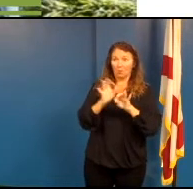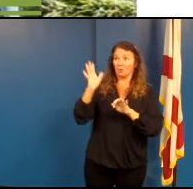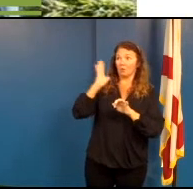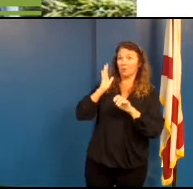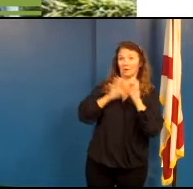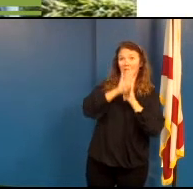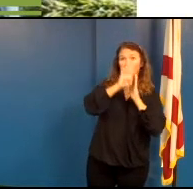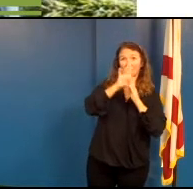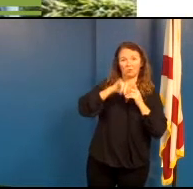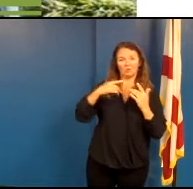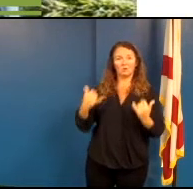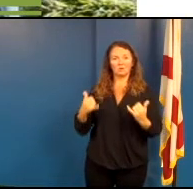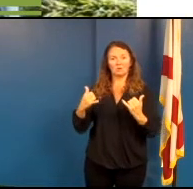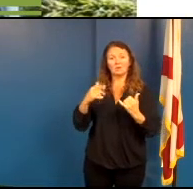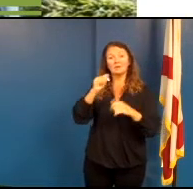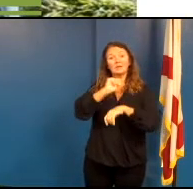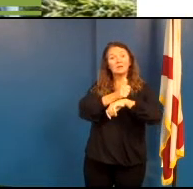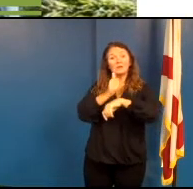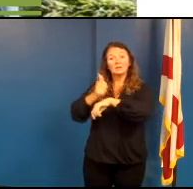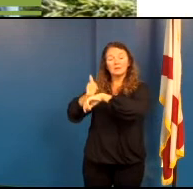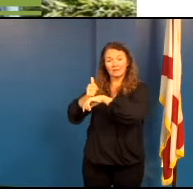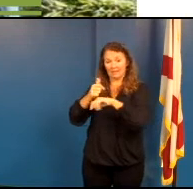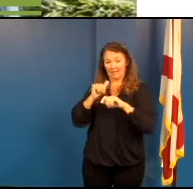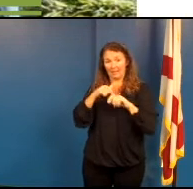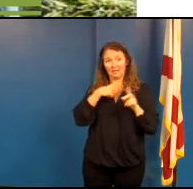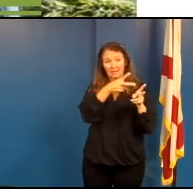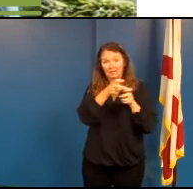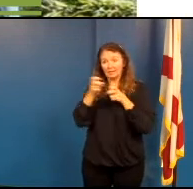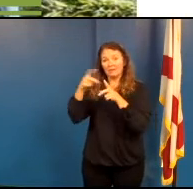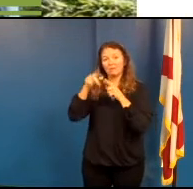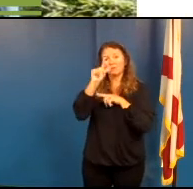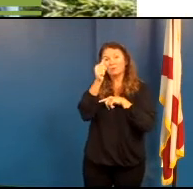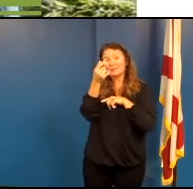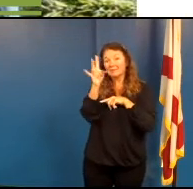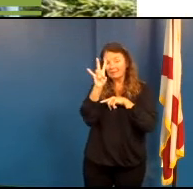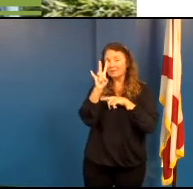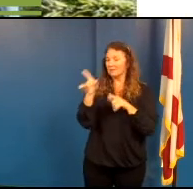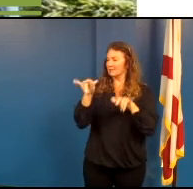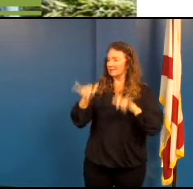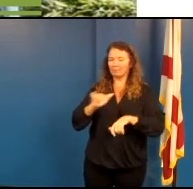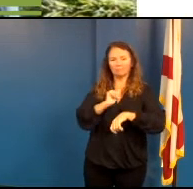was developed. The pillars that we're building from 2017, those were